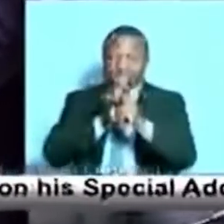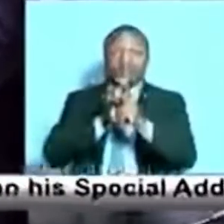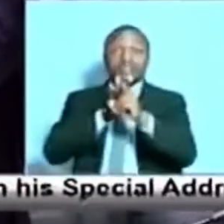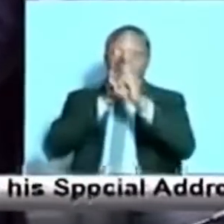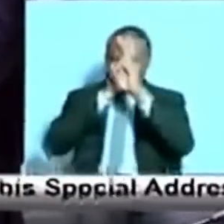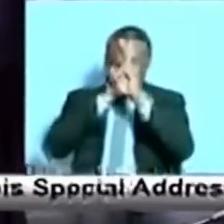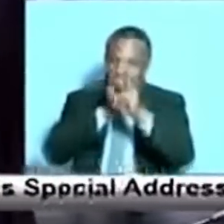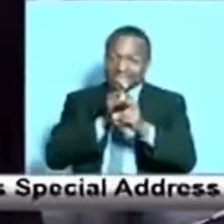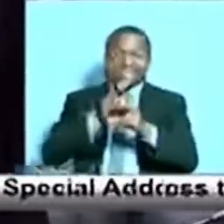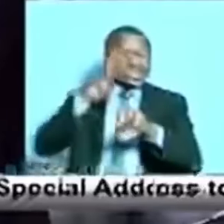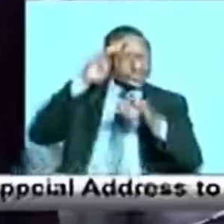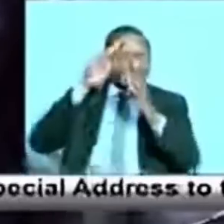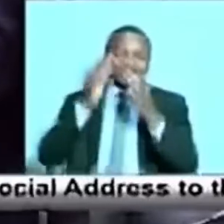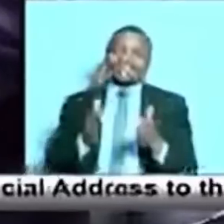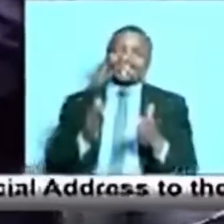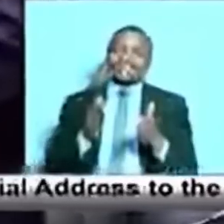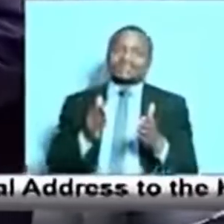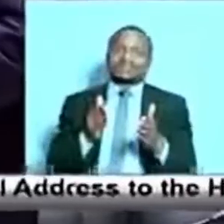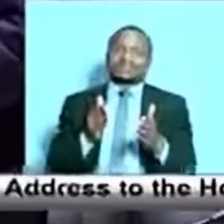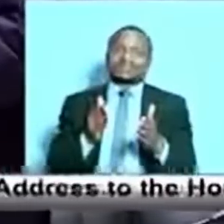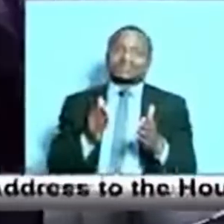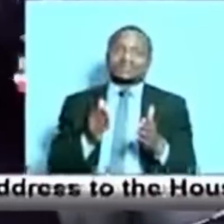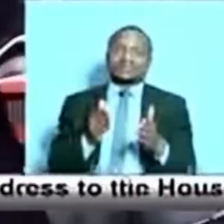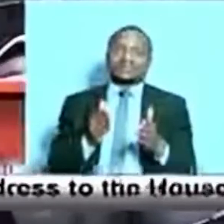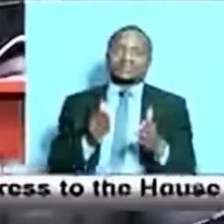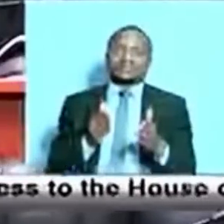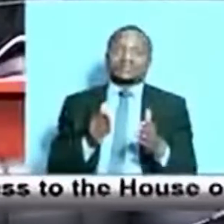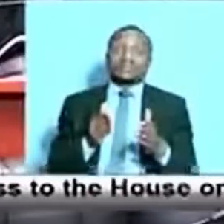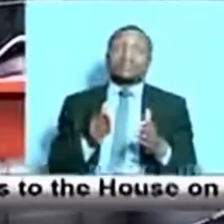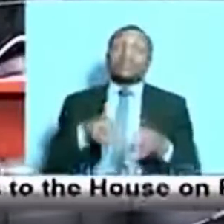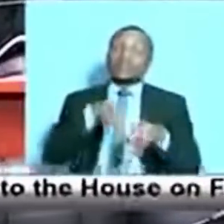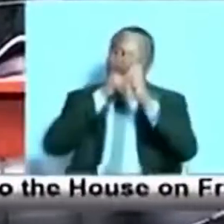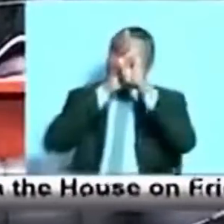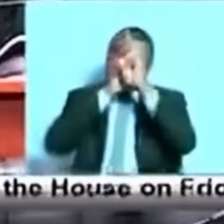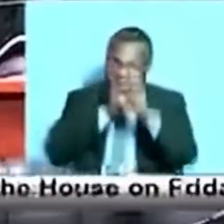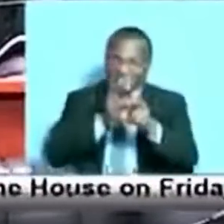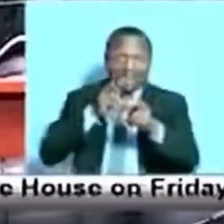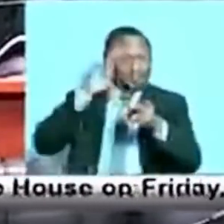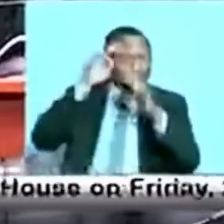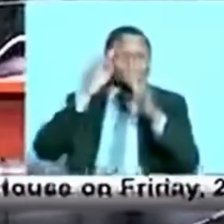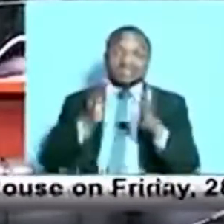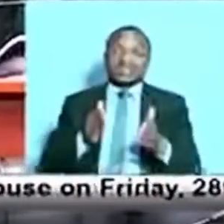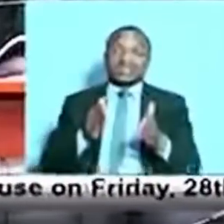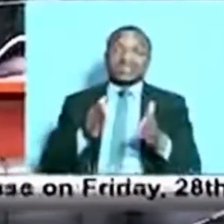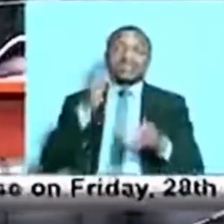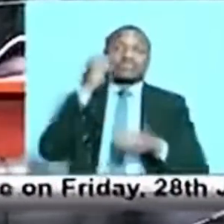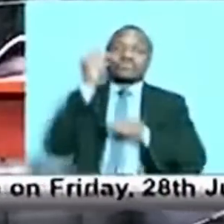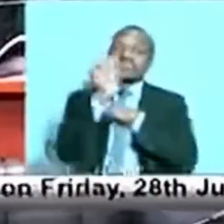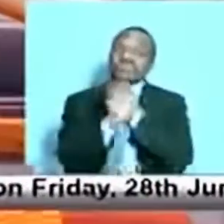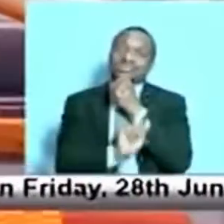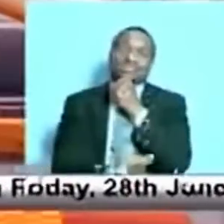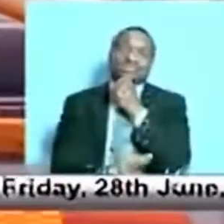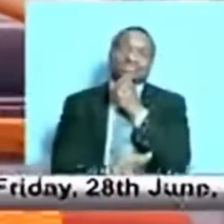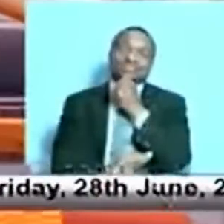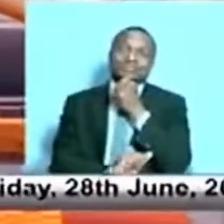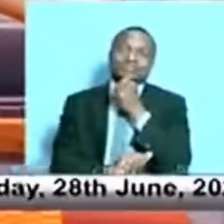The Honorable to where we Minister, are. Because the we are Honorable suffering. Minister of Home